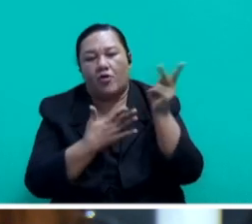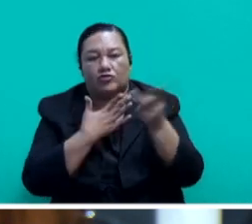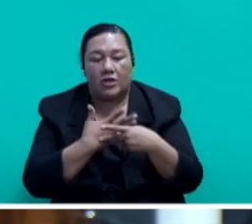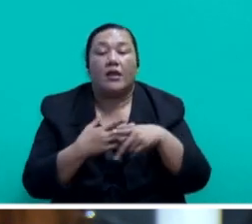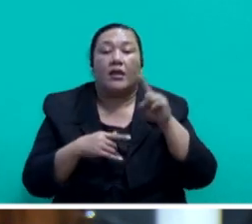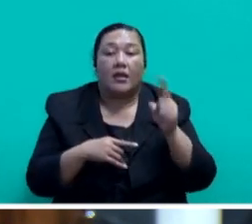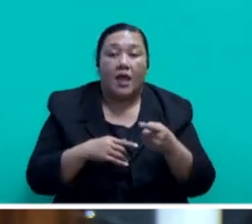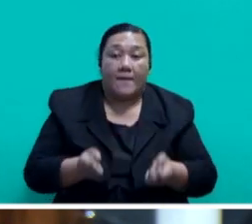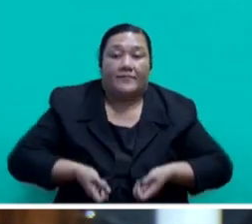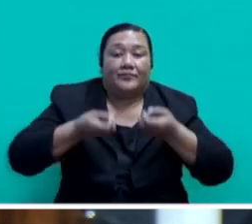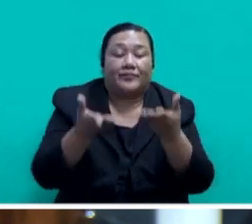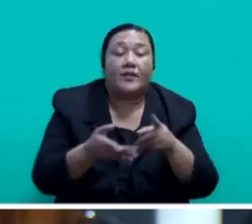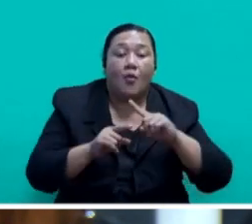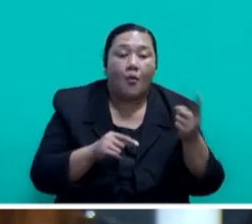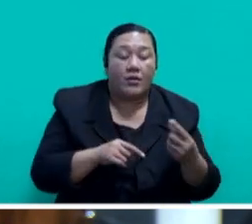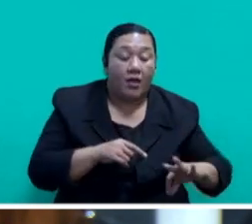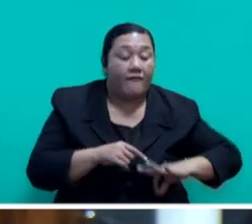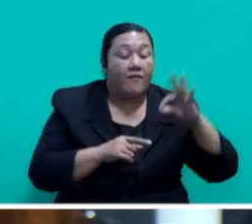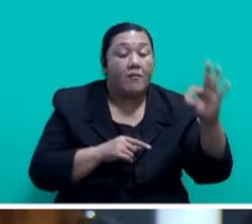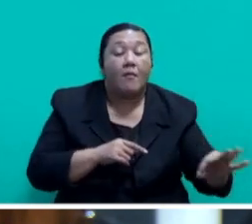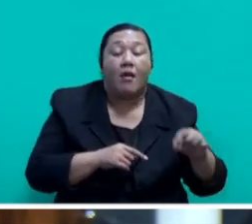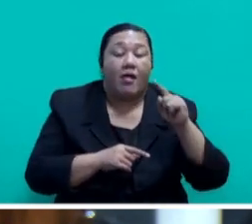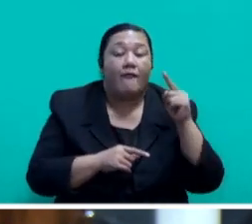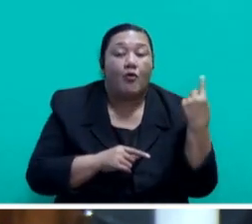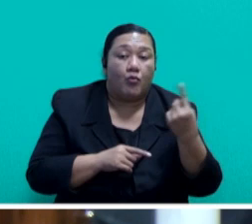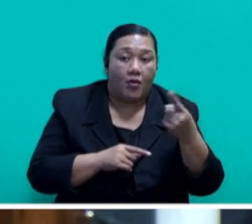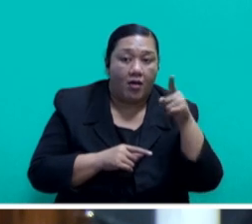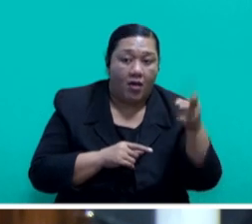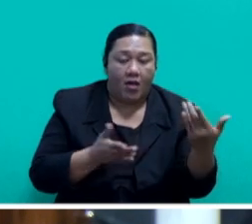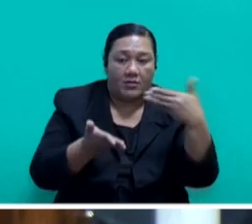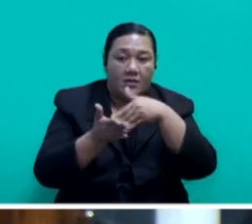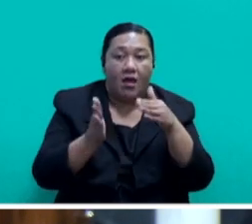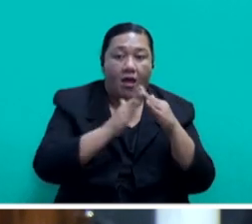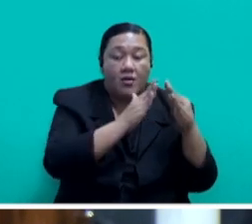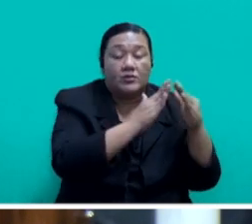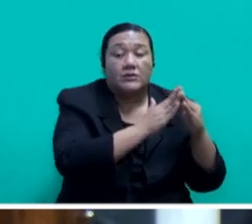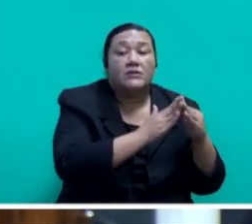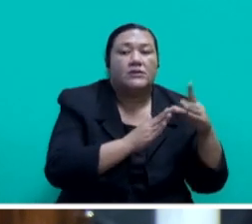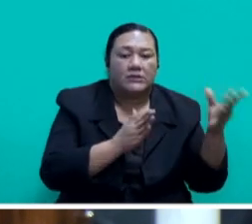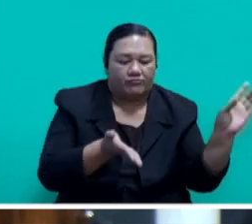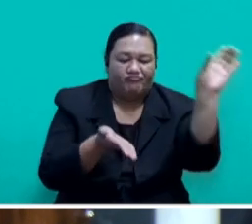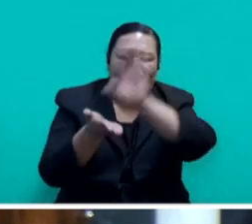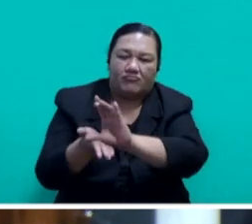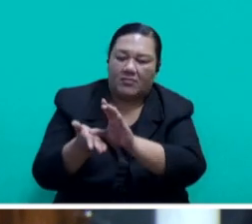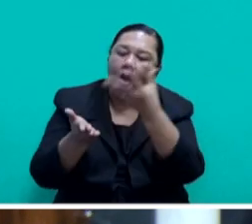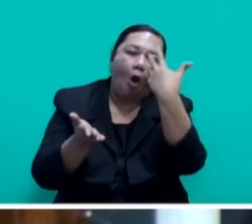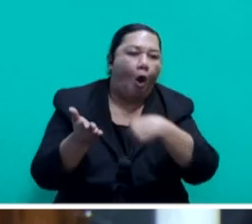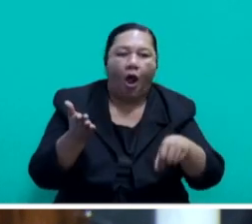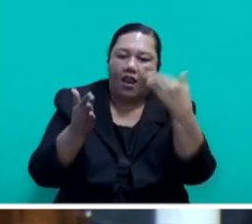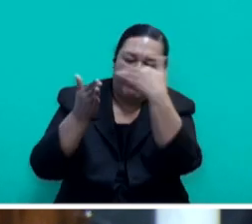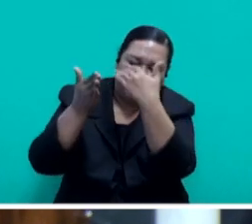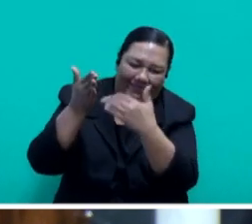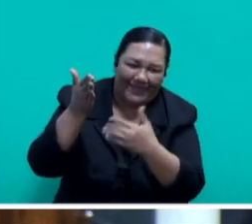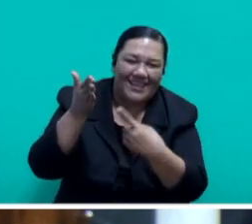of affordable and decent housing will continue as allocated in this budget.